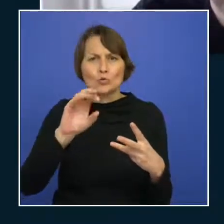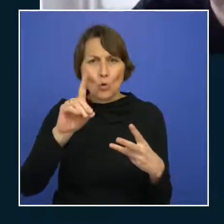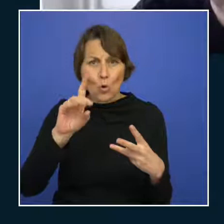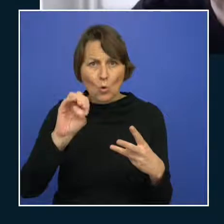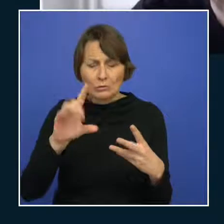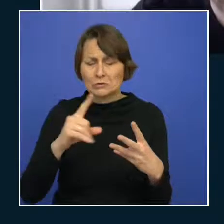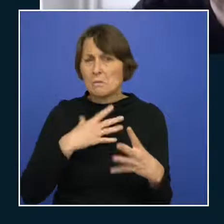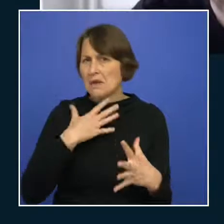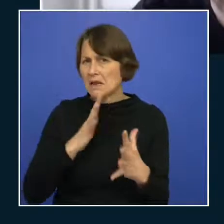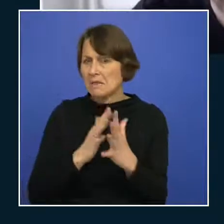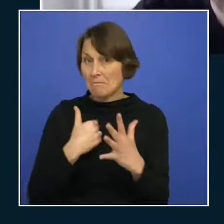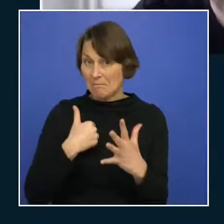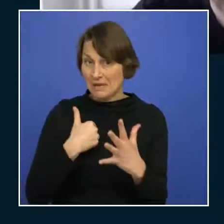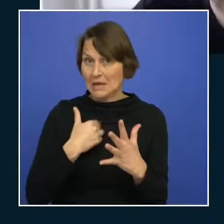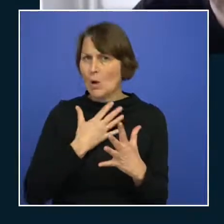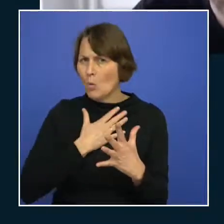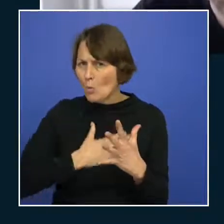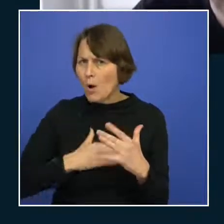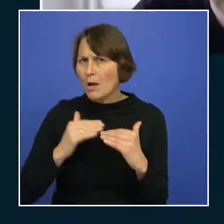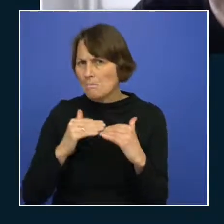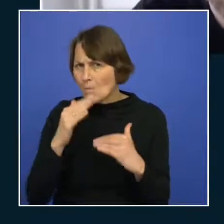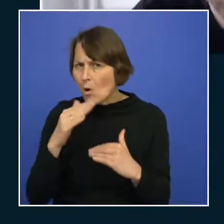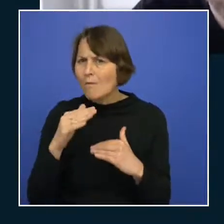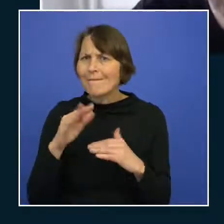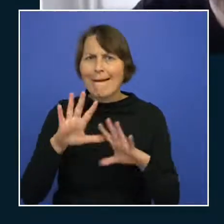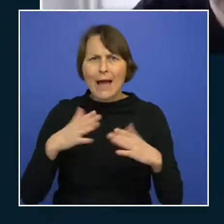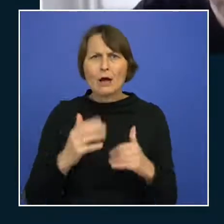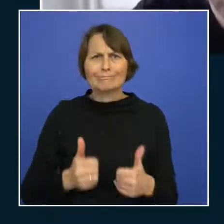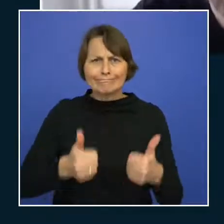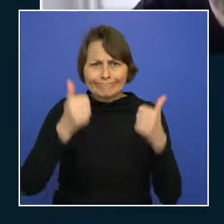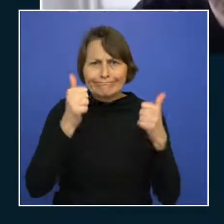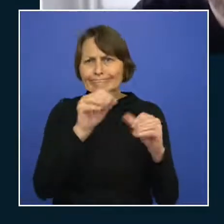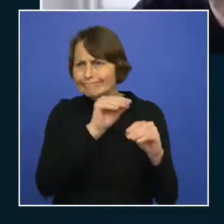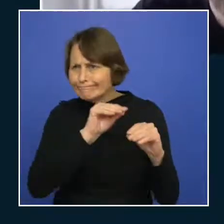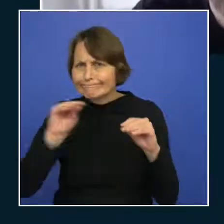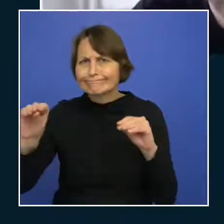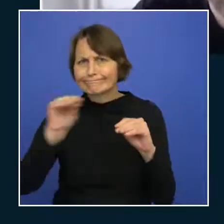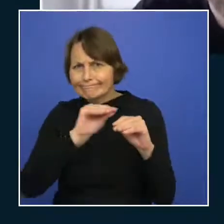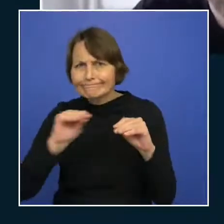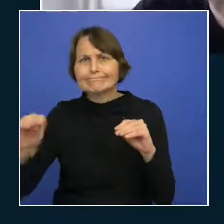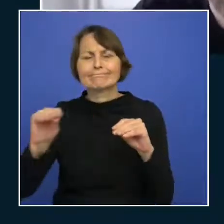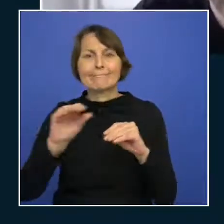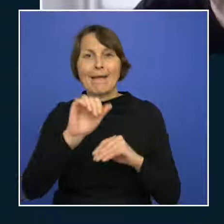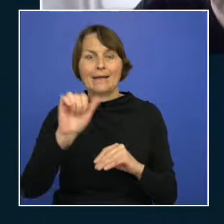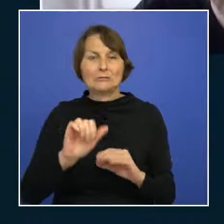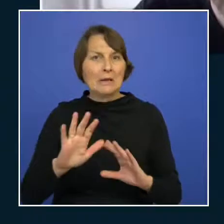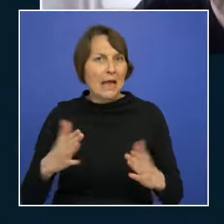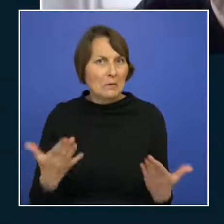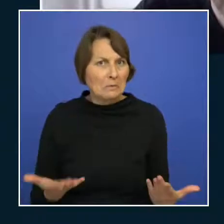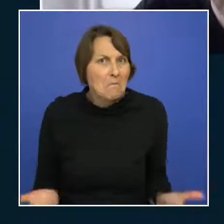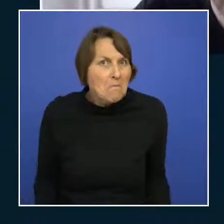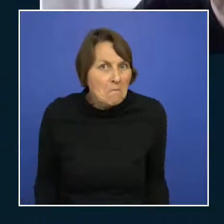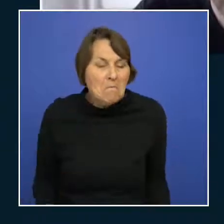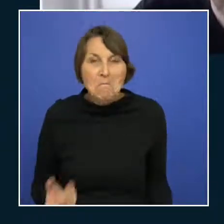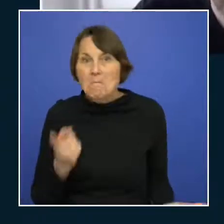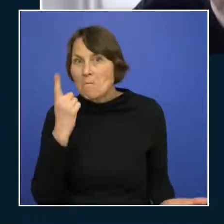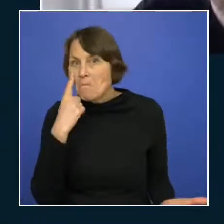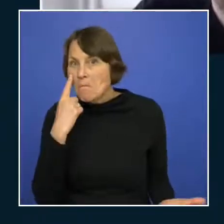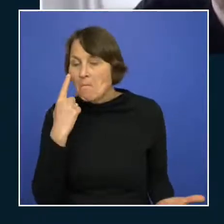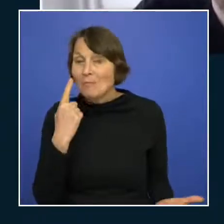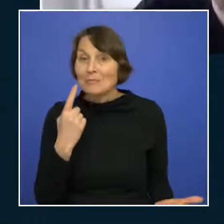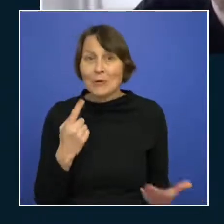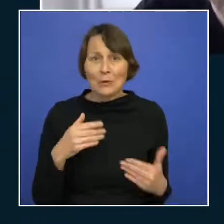in how that should be moved properly into Azure. So yeah, hopefully we can bring them in